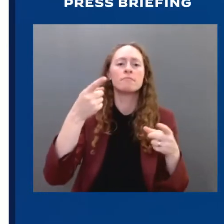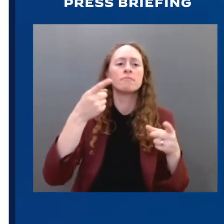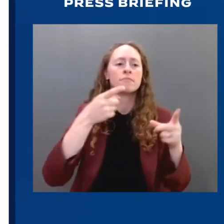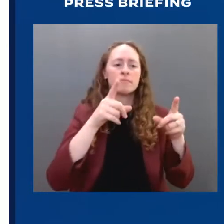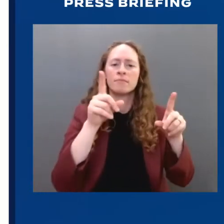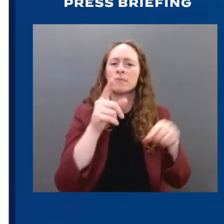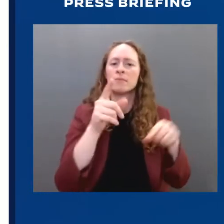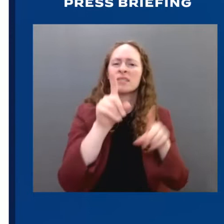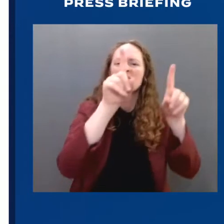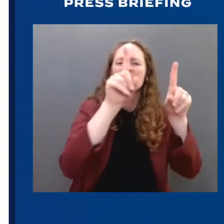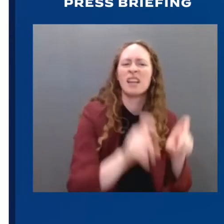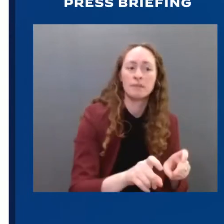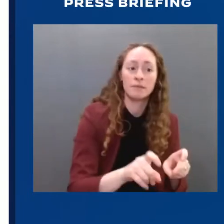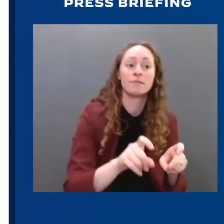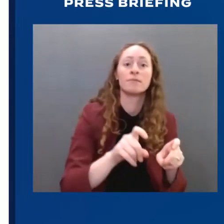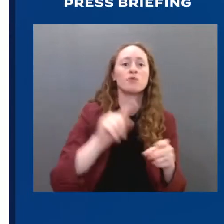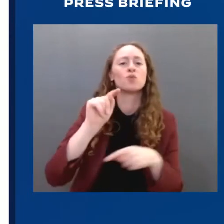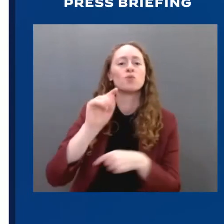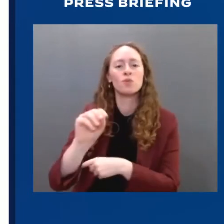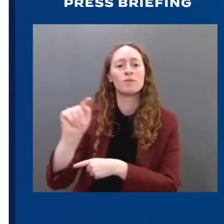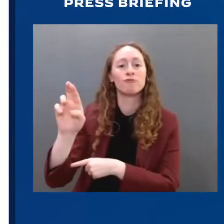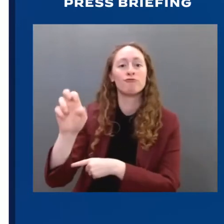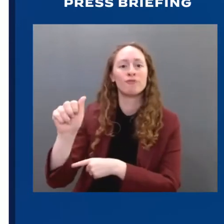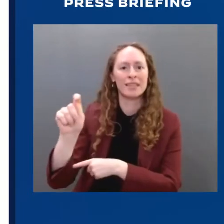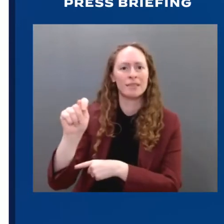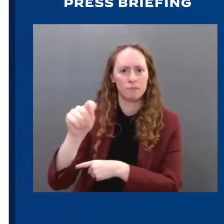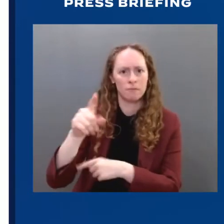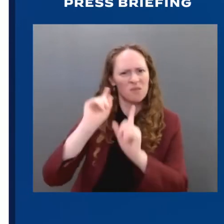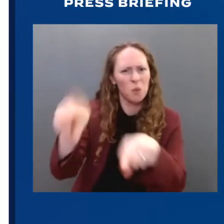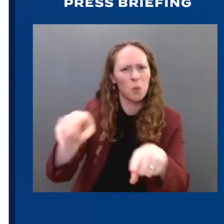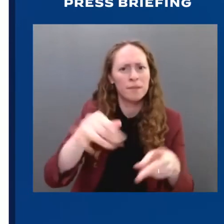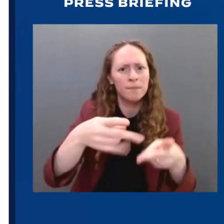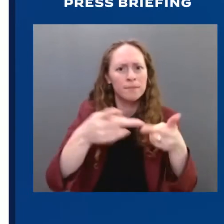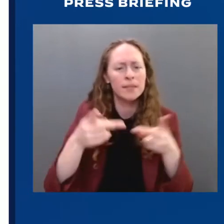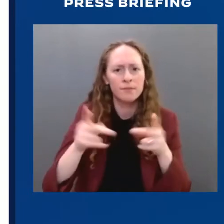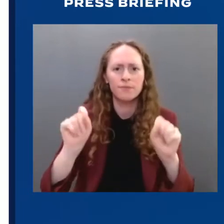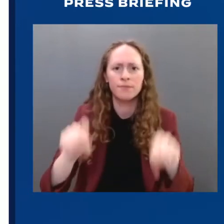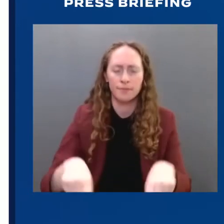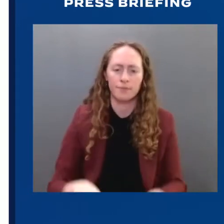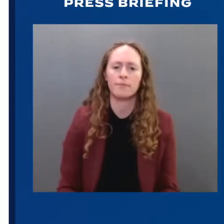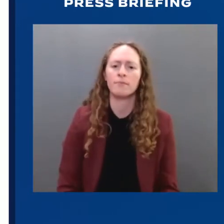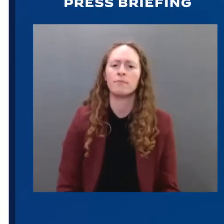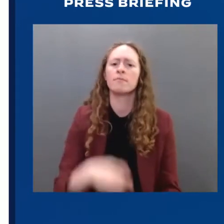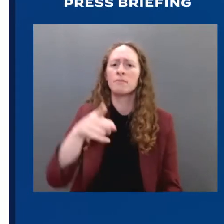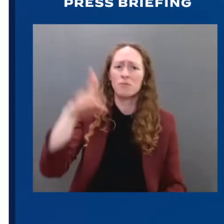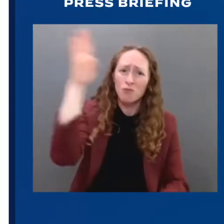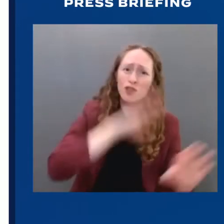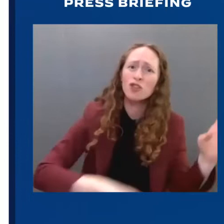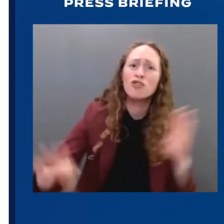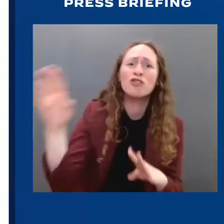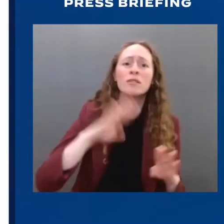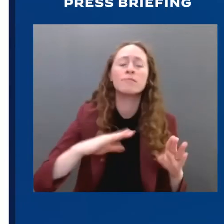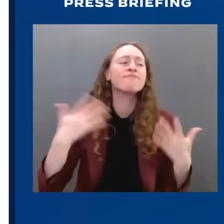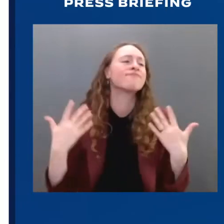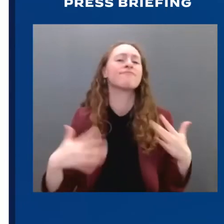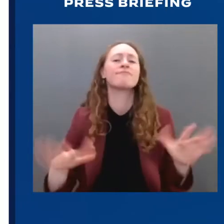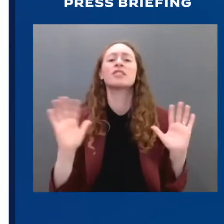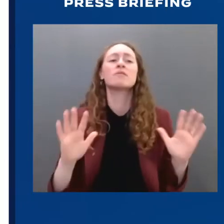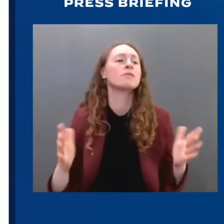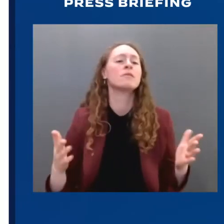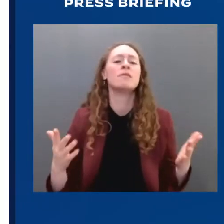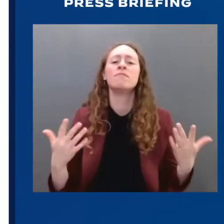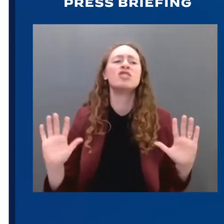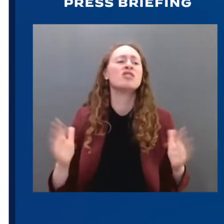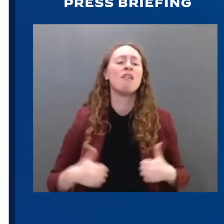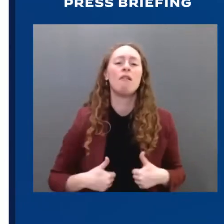we don't panic on, B, we don't let it disrupt our lives, but we take it seriously enough and